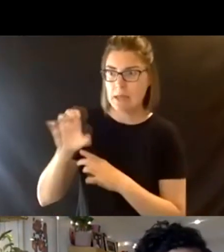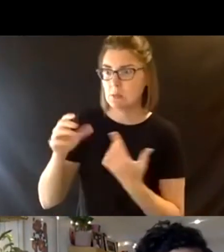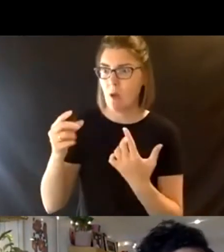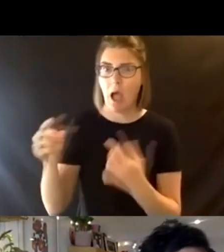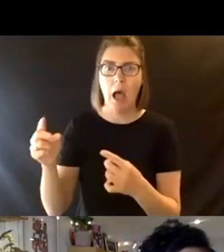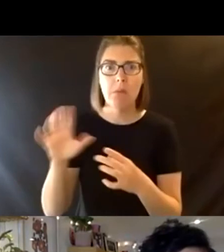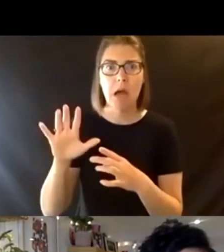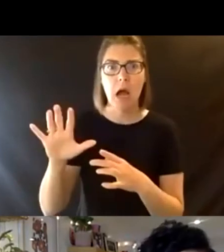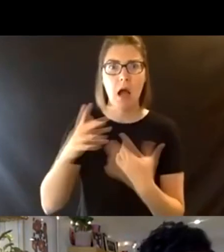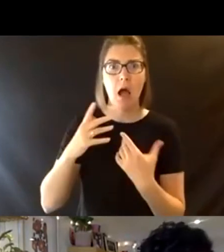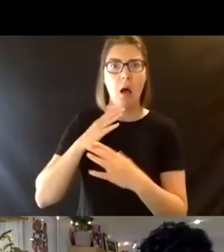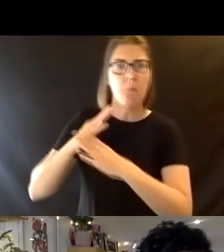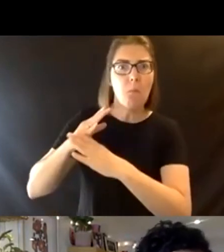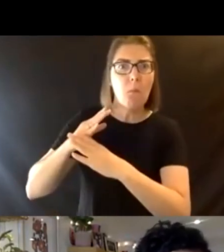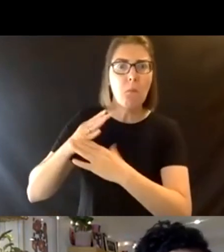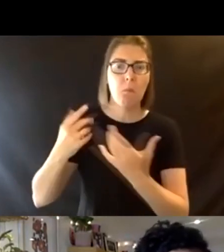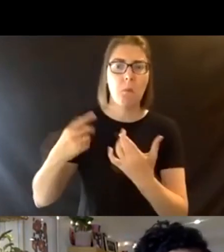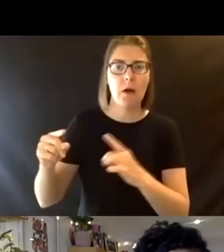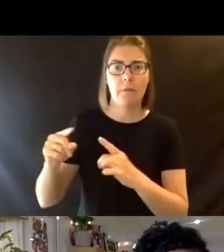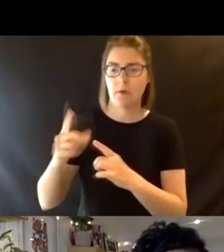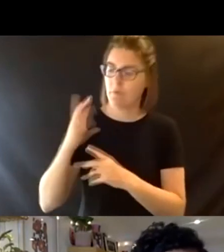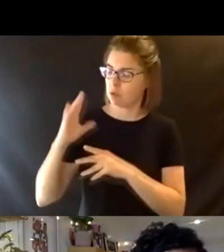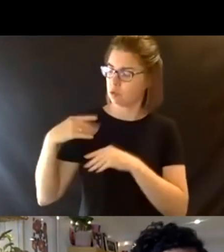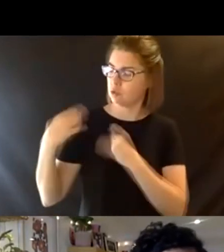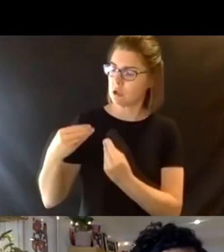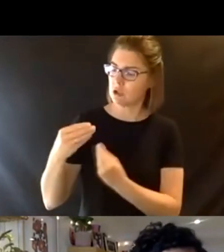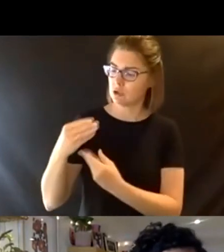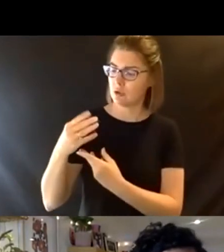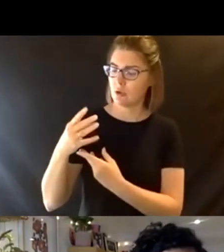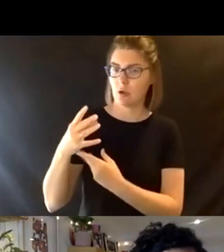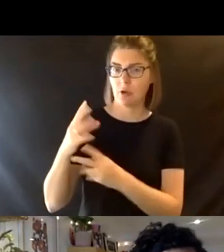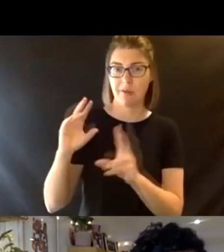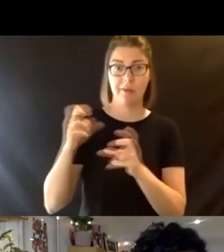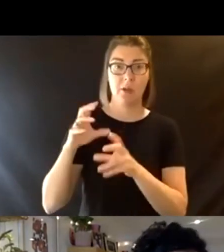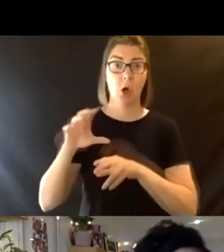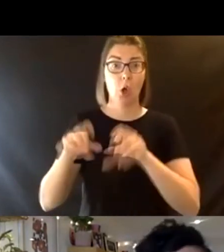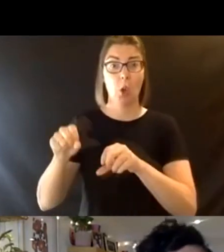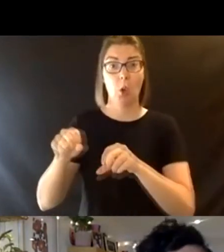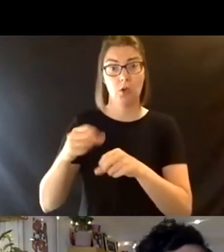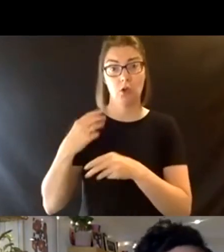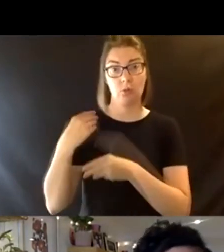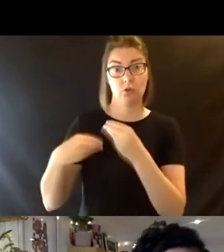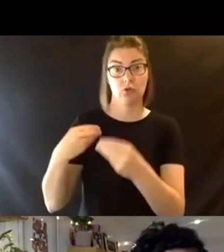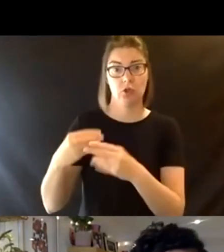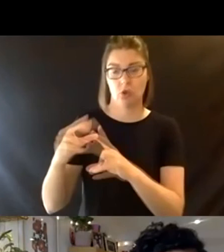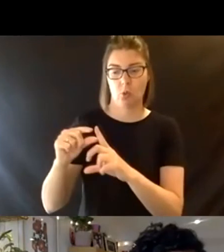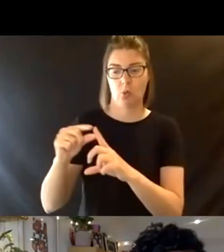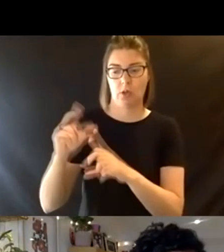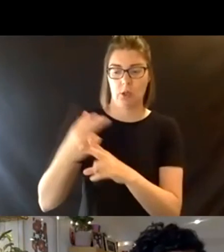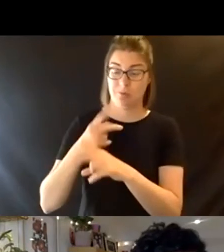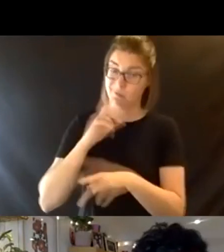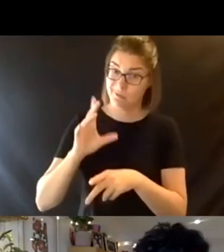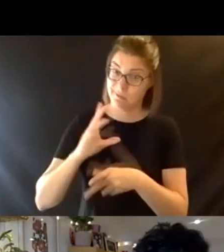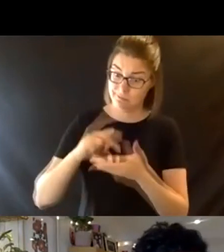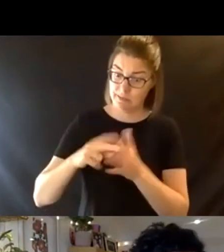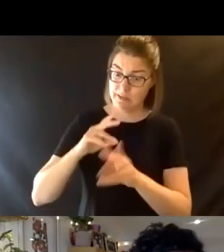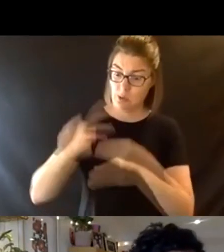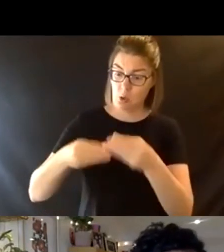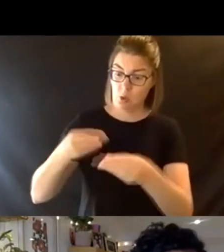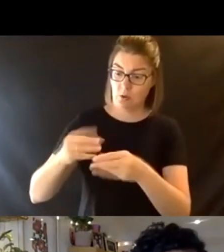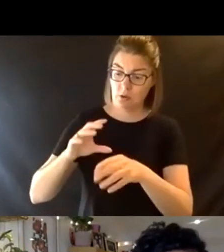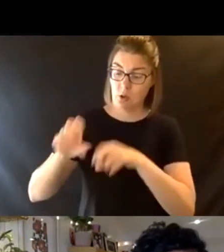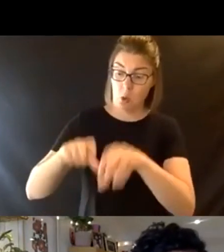a defense of the traditional, and I mean like colonial, but traditional is the word they use, values,